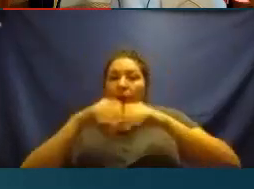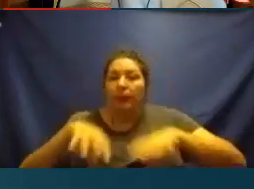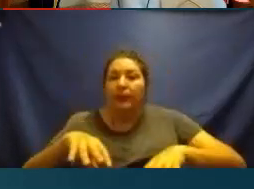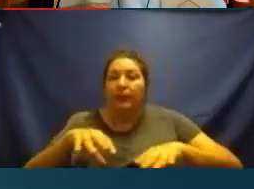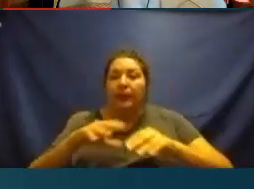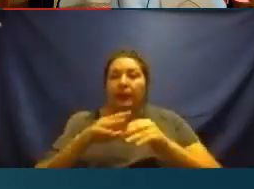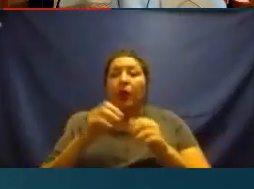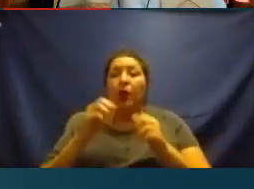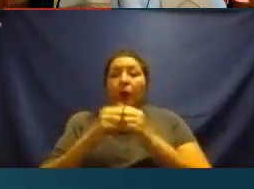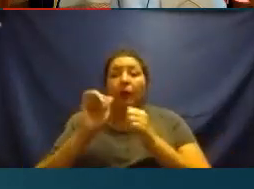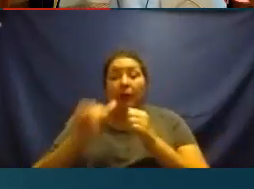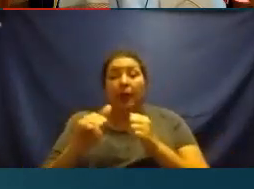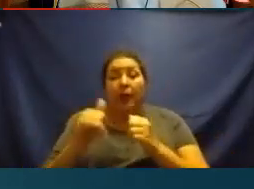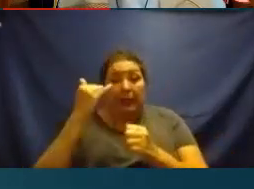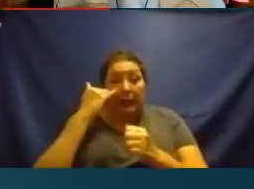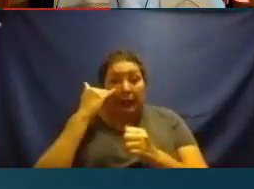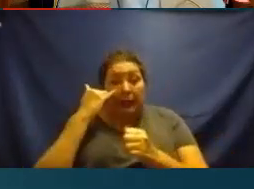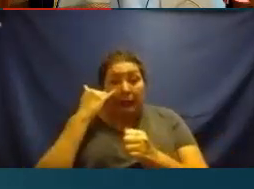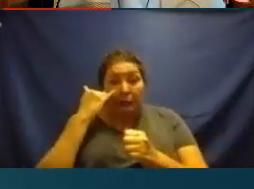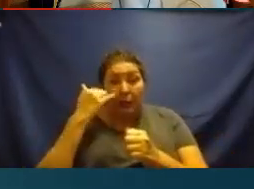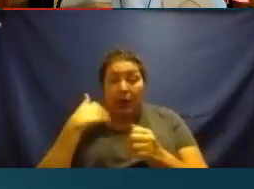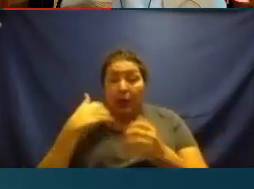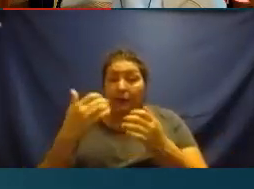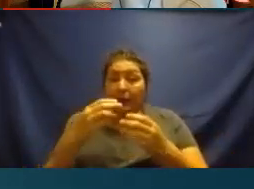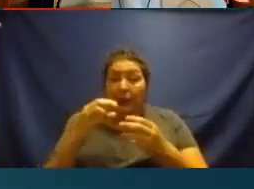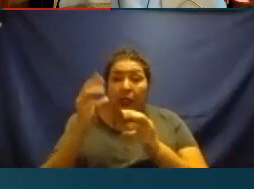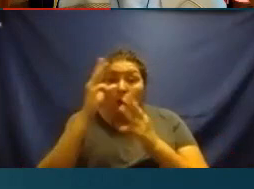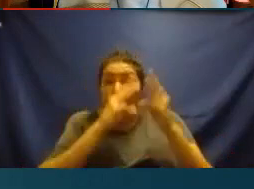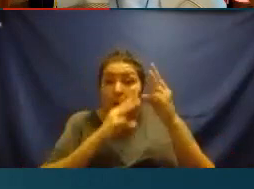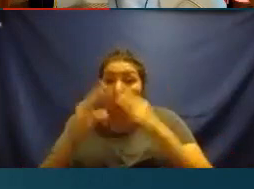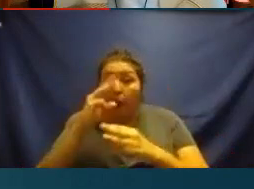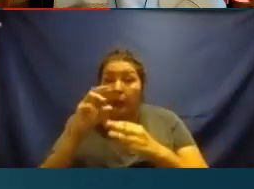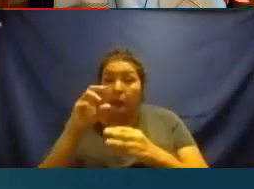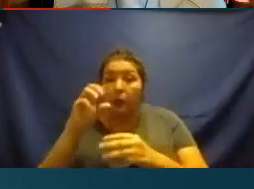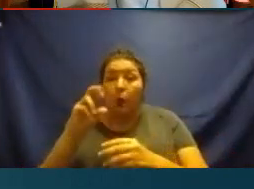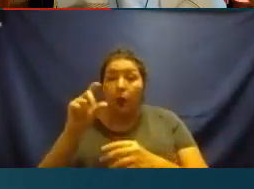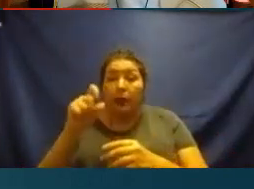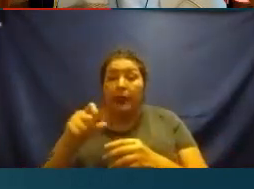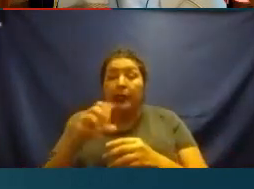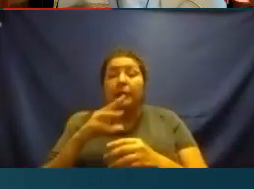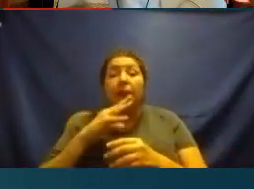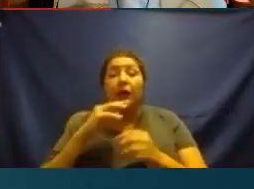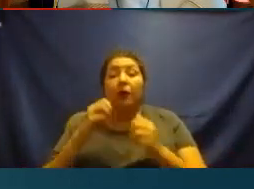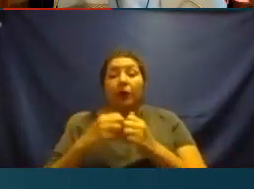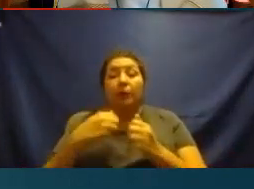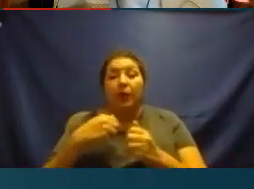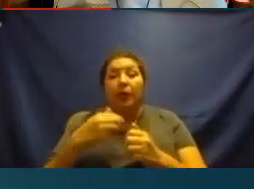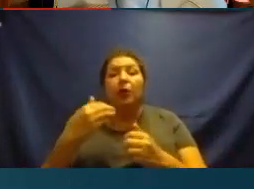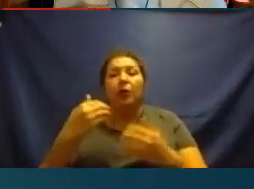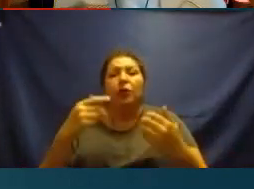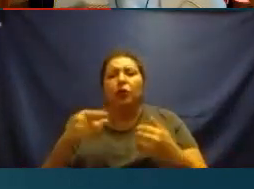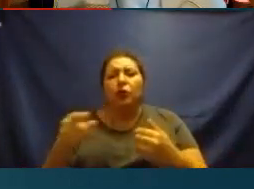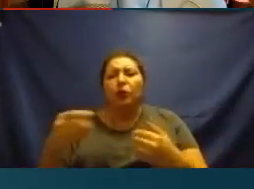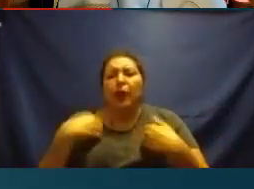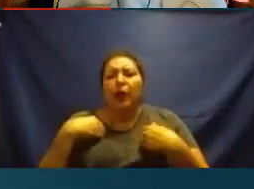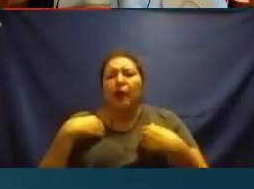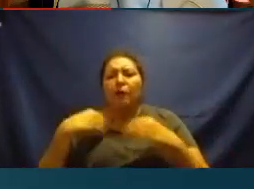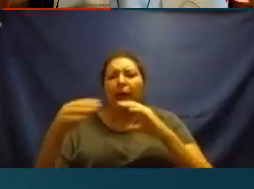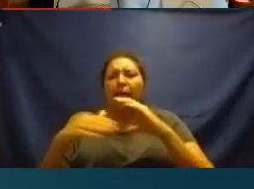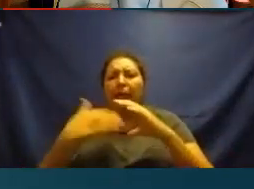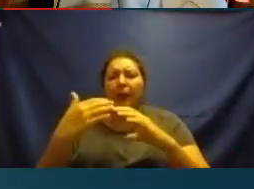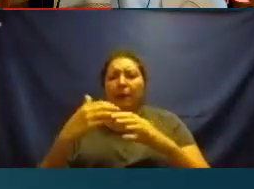With that, if there are any concerns or you need to talk to me, you have my email address, you have